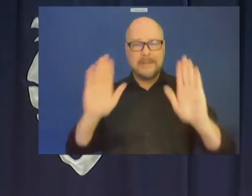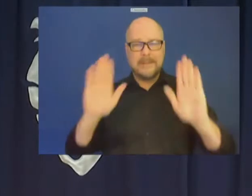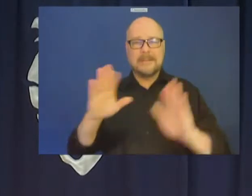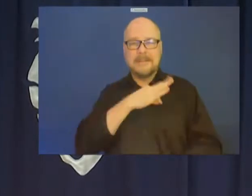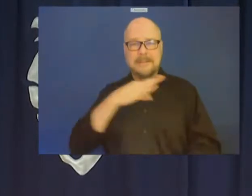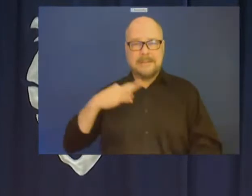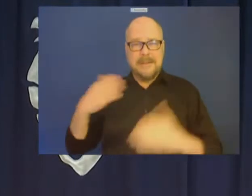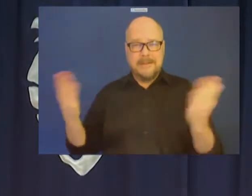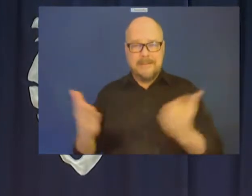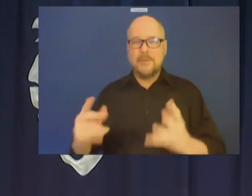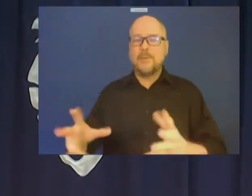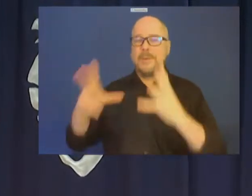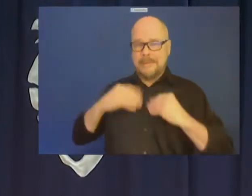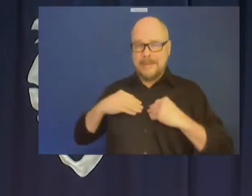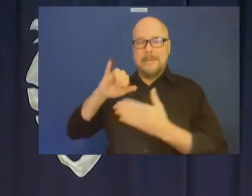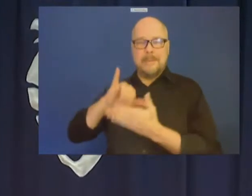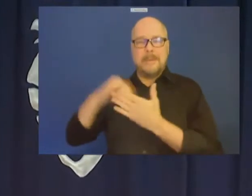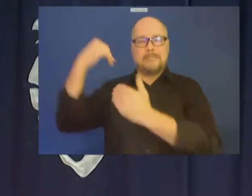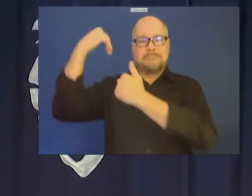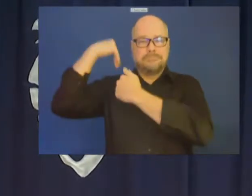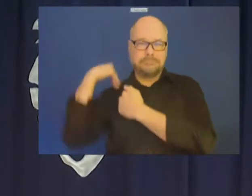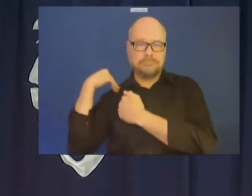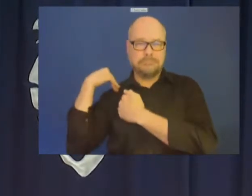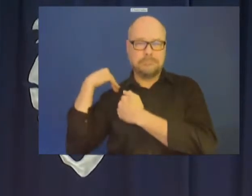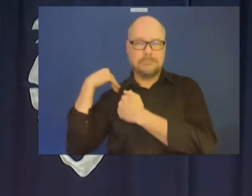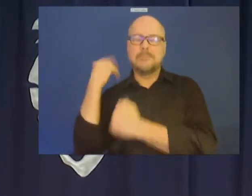that weight. You are all truly a cut above.